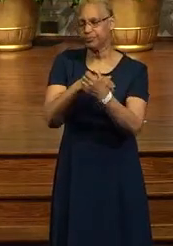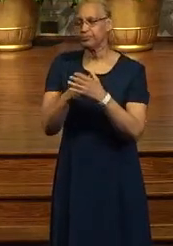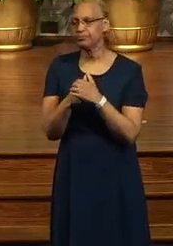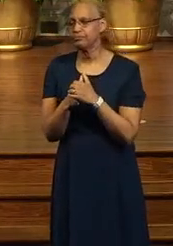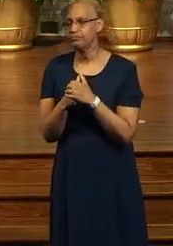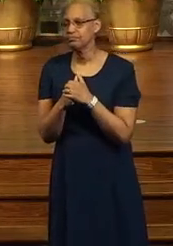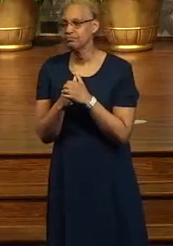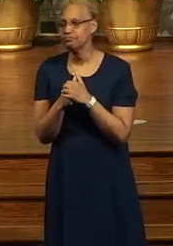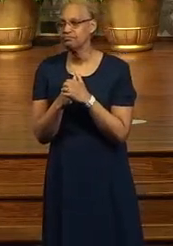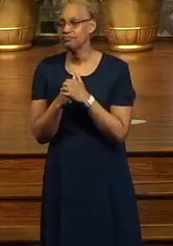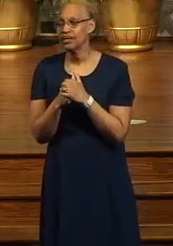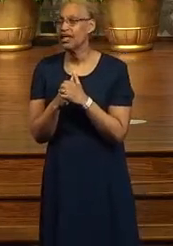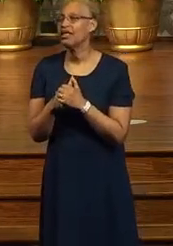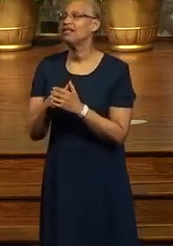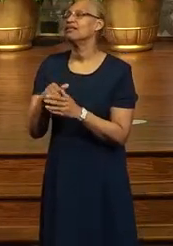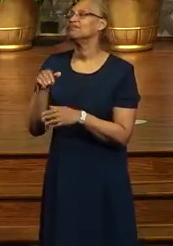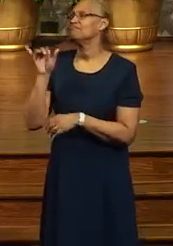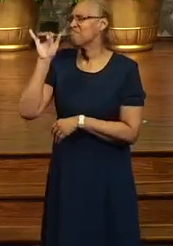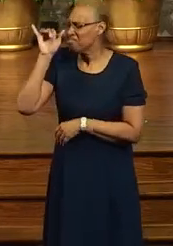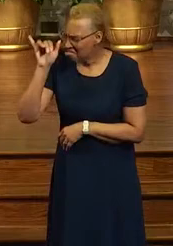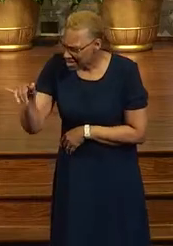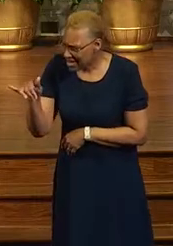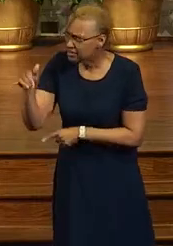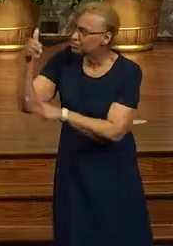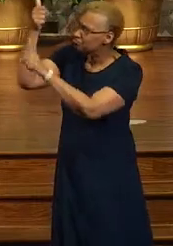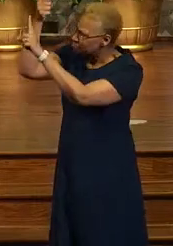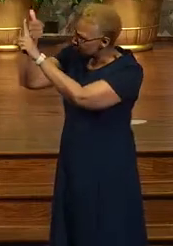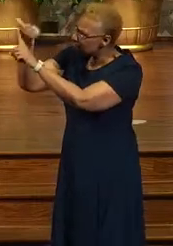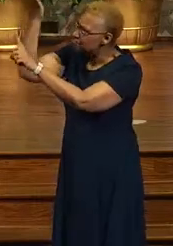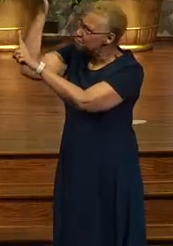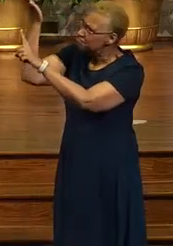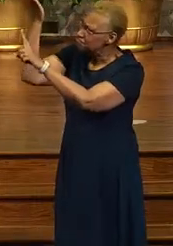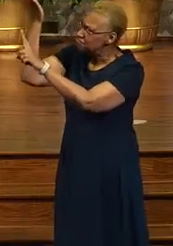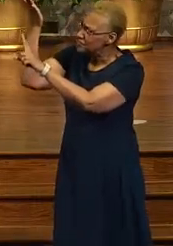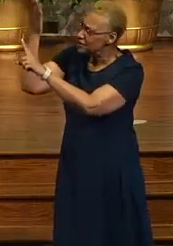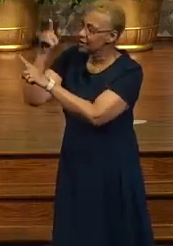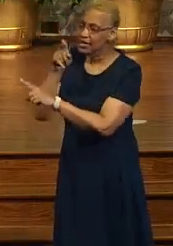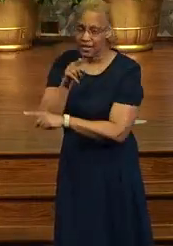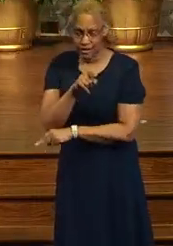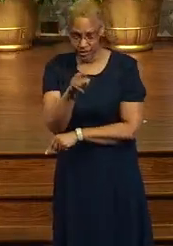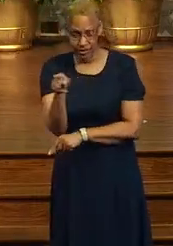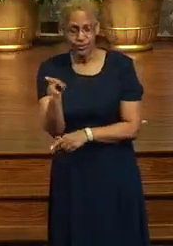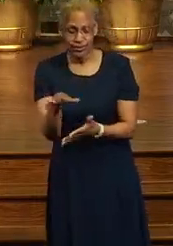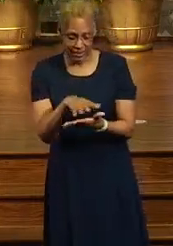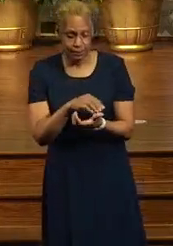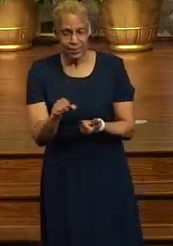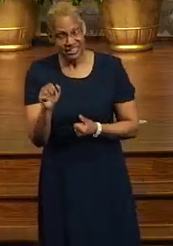That's the type of God we have. You are damaged.